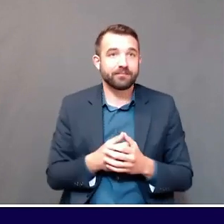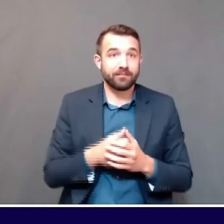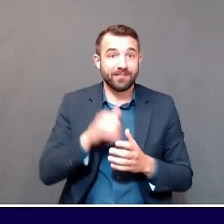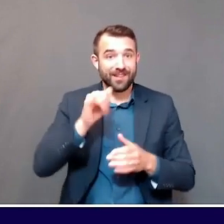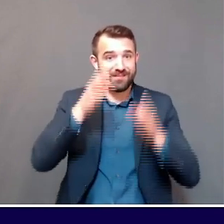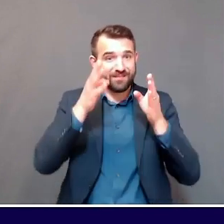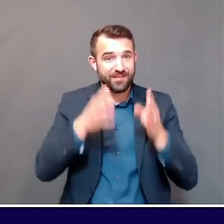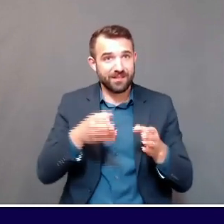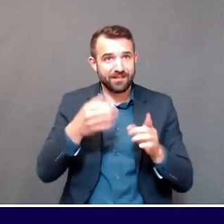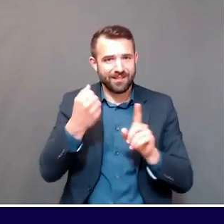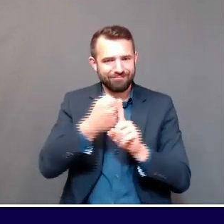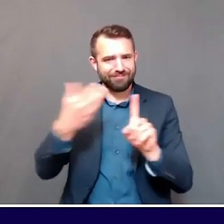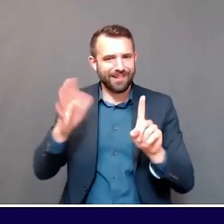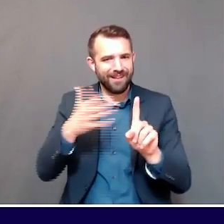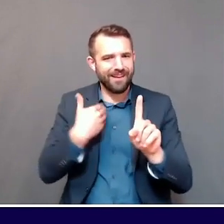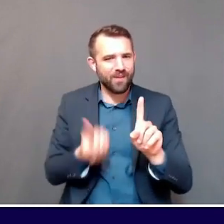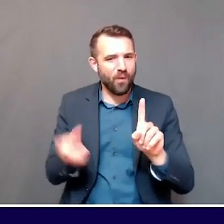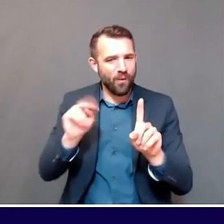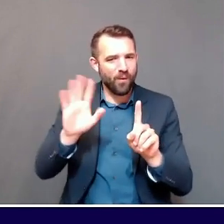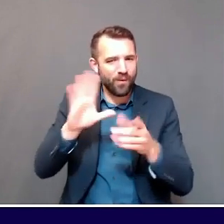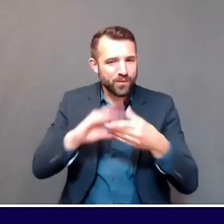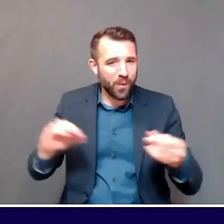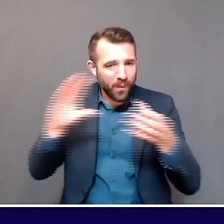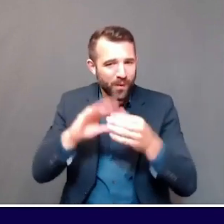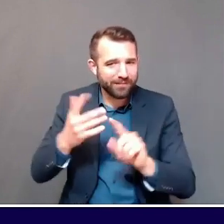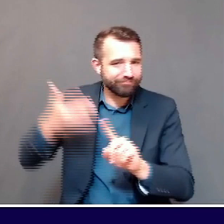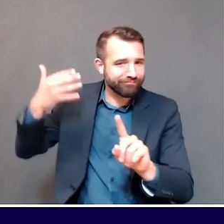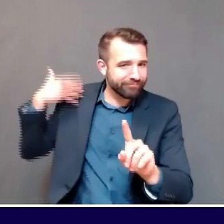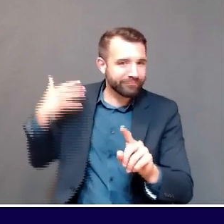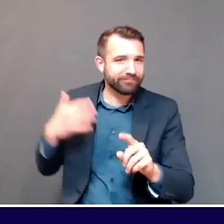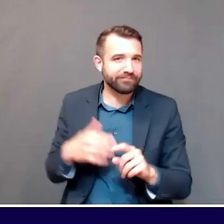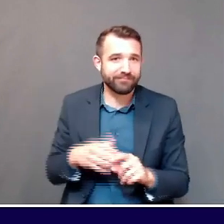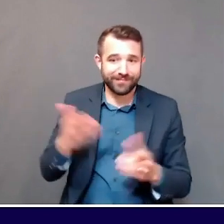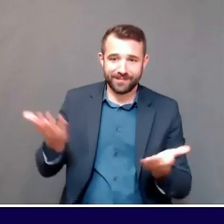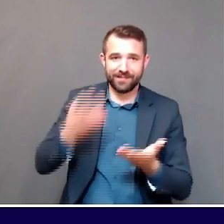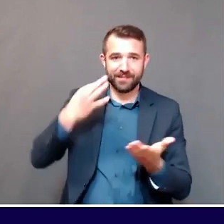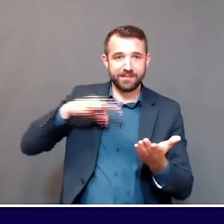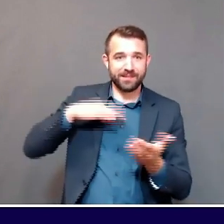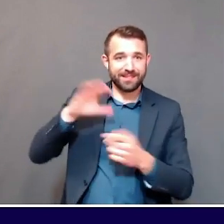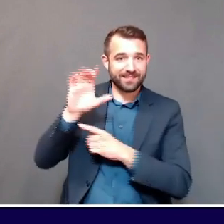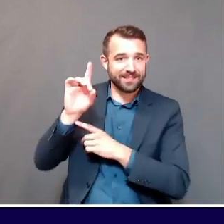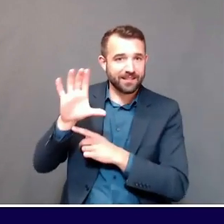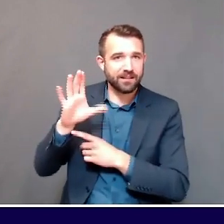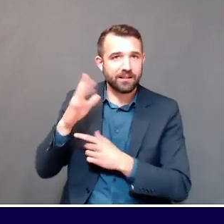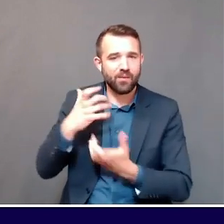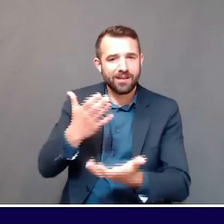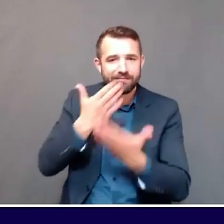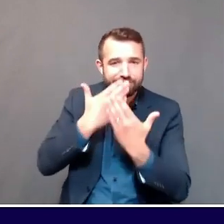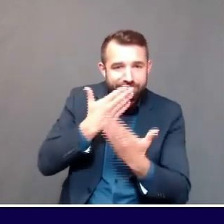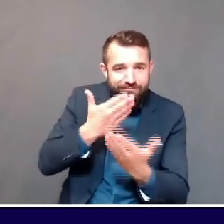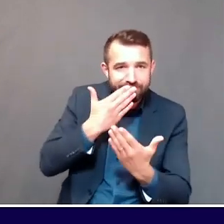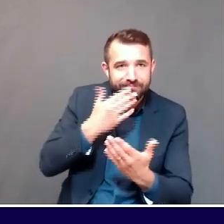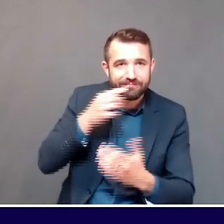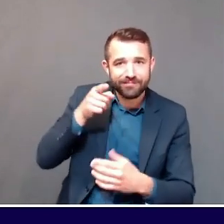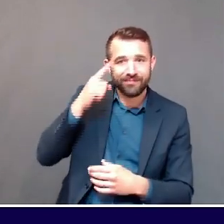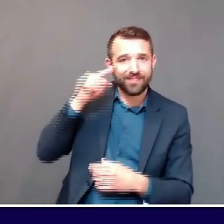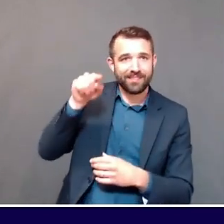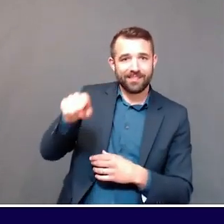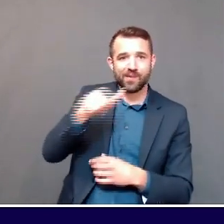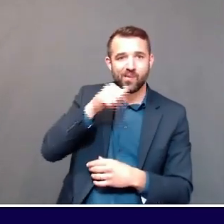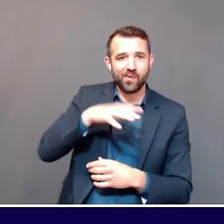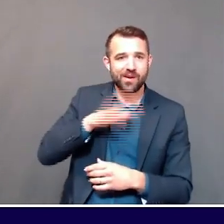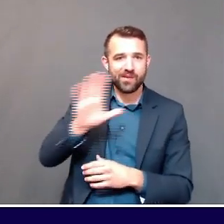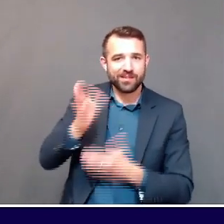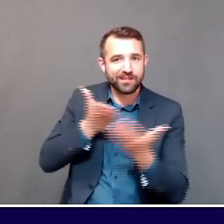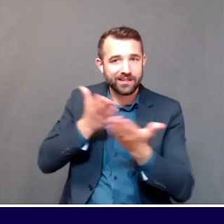story. And so on behalf of all of us, I'd like to thank this individual for her service to the state of Maine,